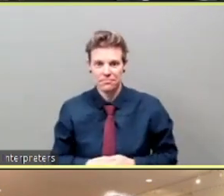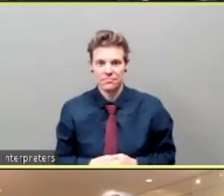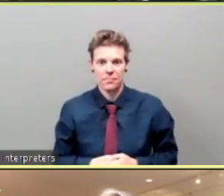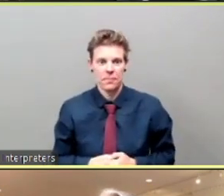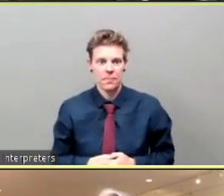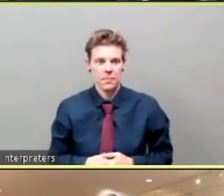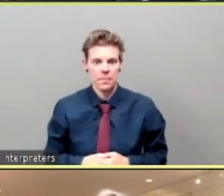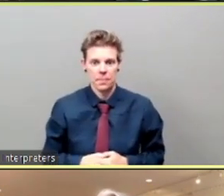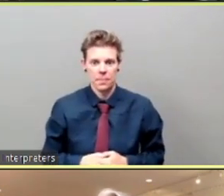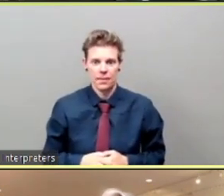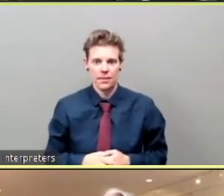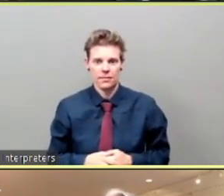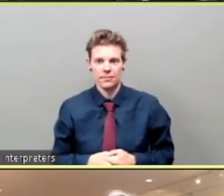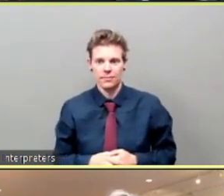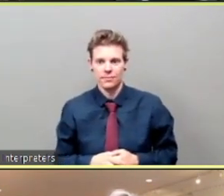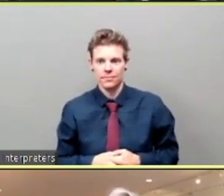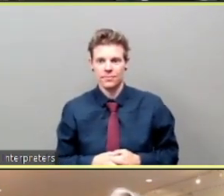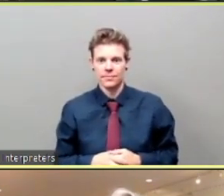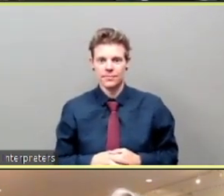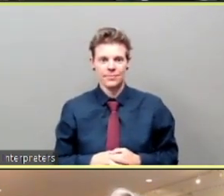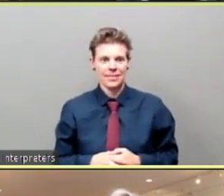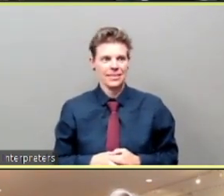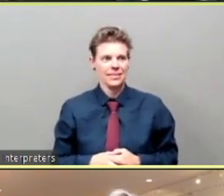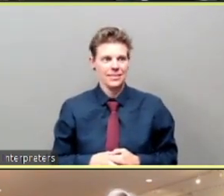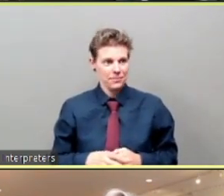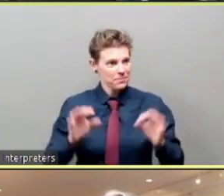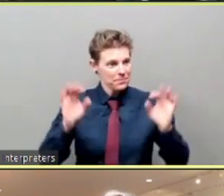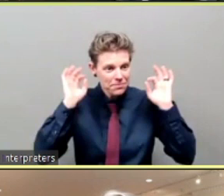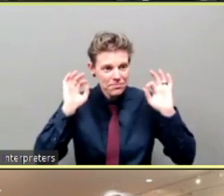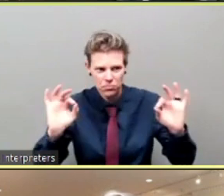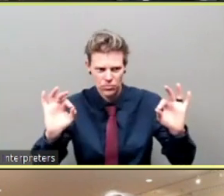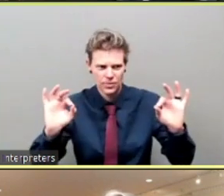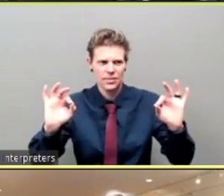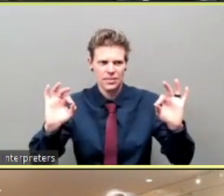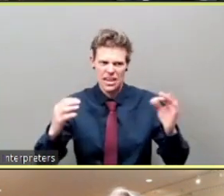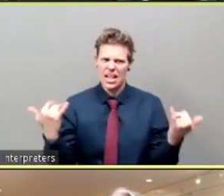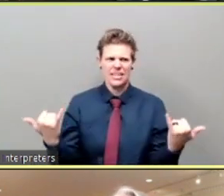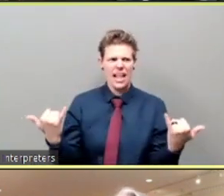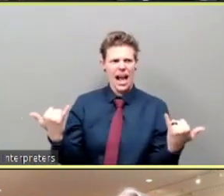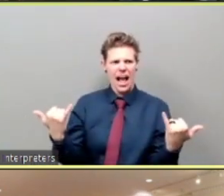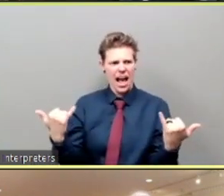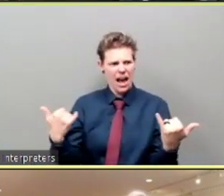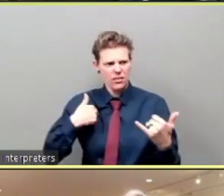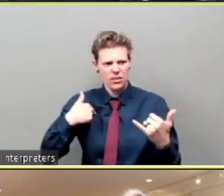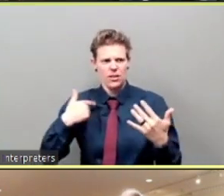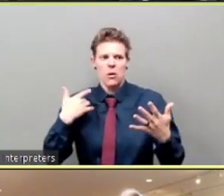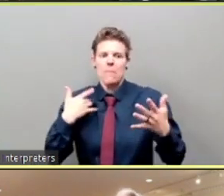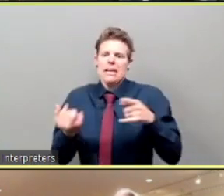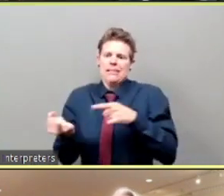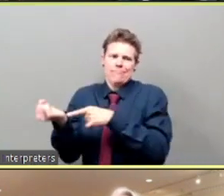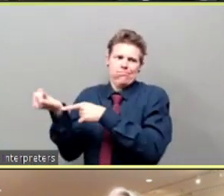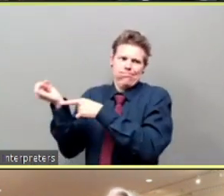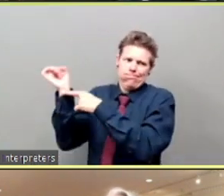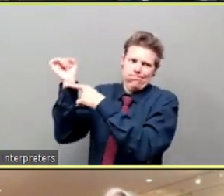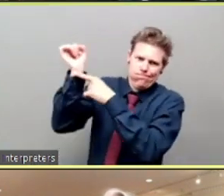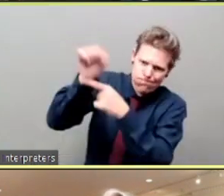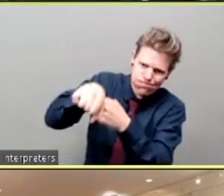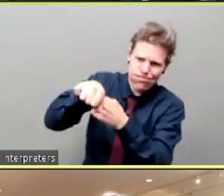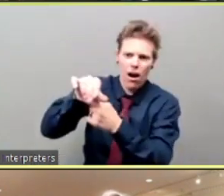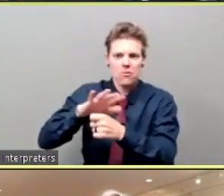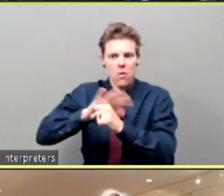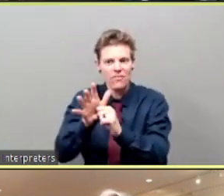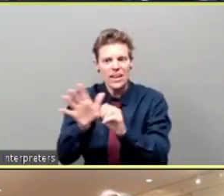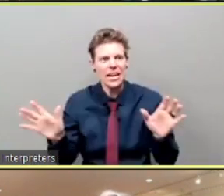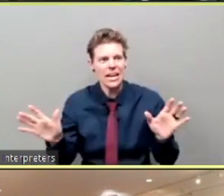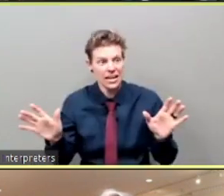Okay, we are conquering COVID. And for this, everyone in this state should